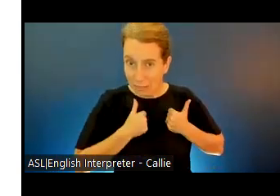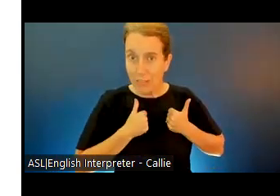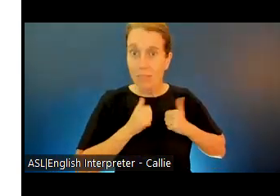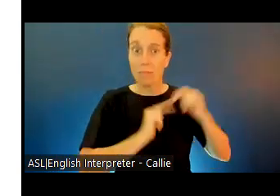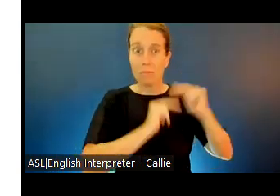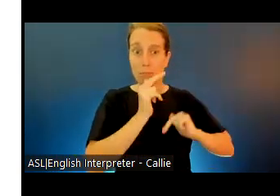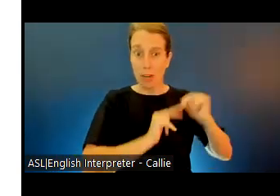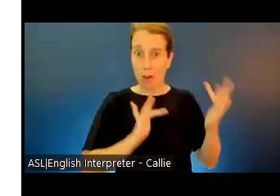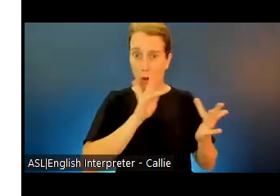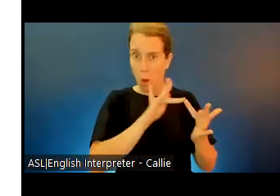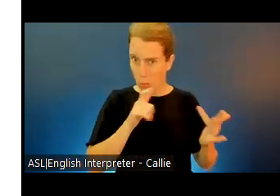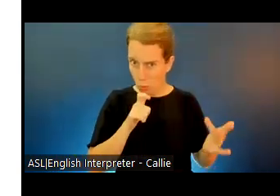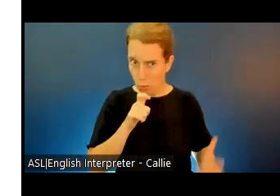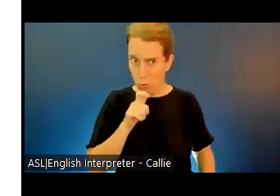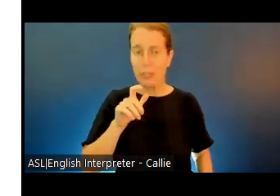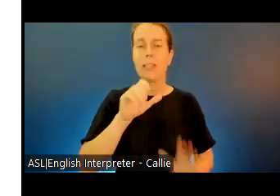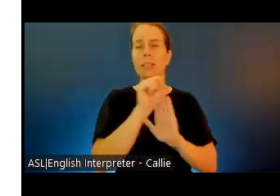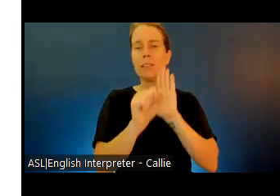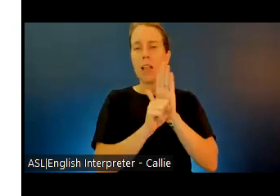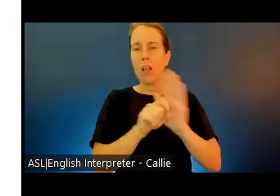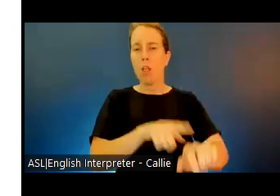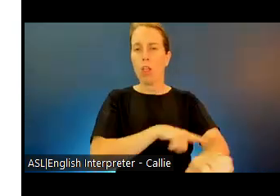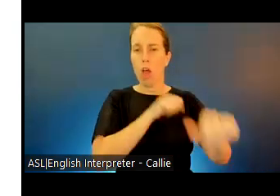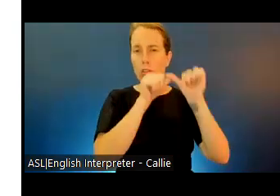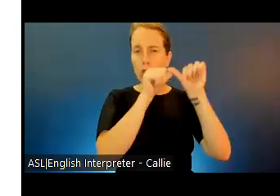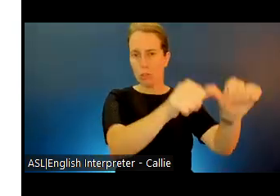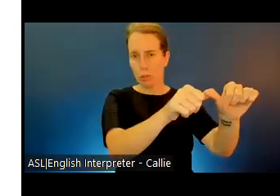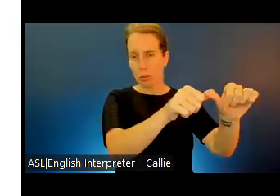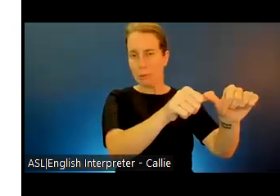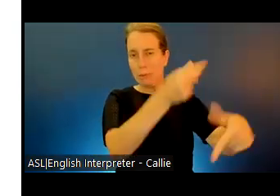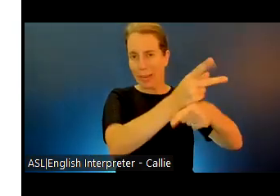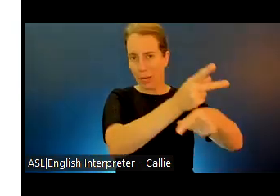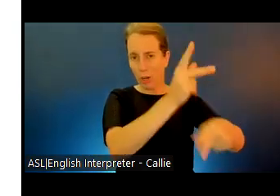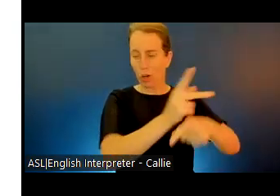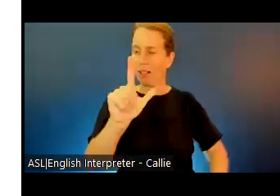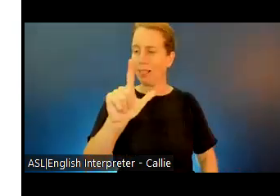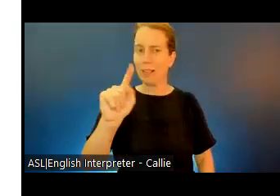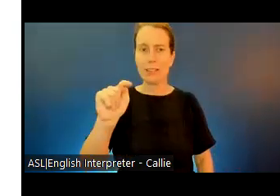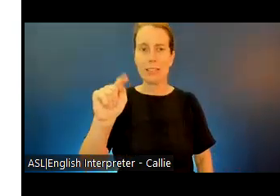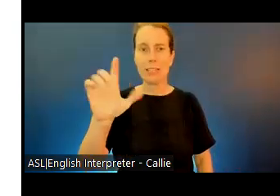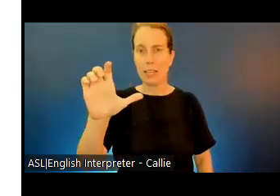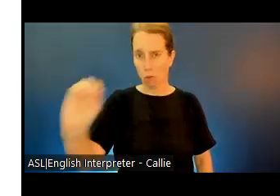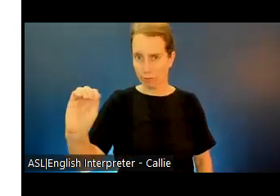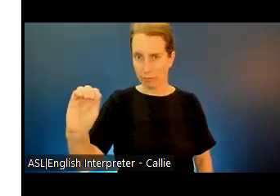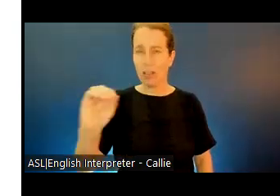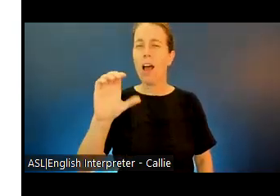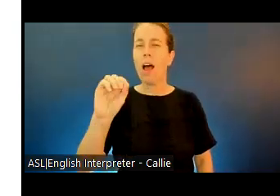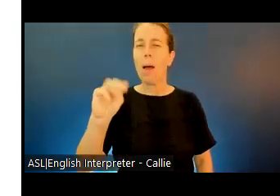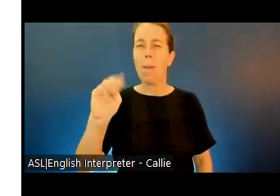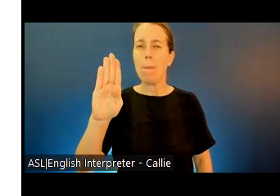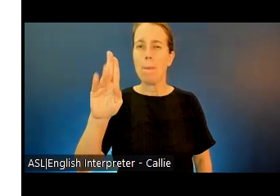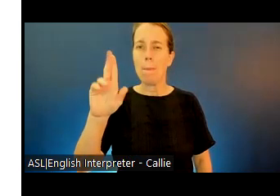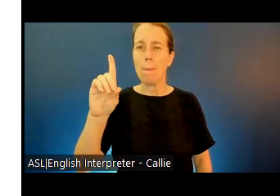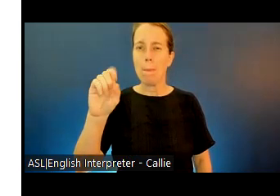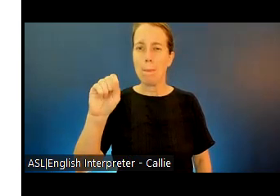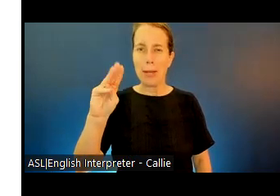Office. That is a South Carolina agency that is, again, legally obligated to investigate